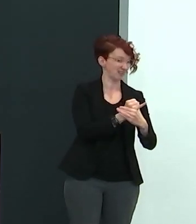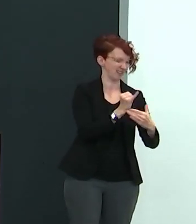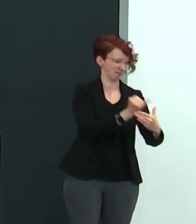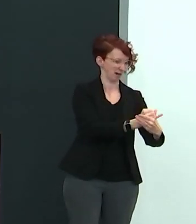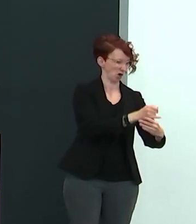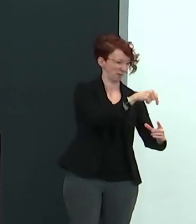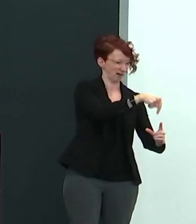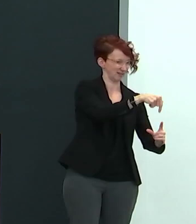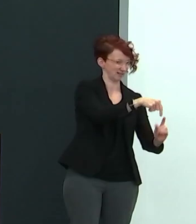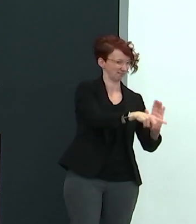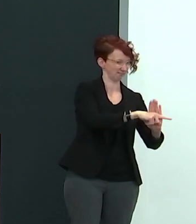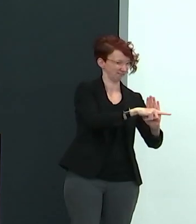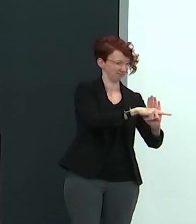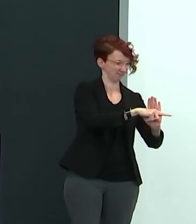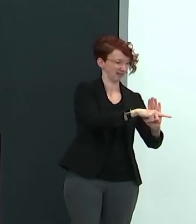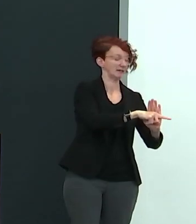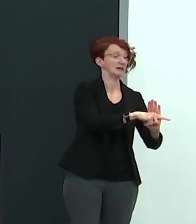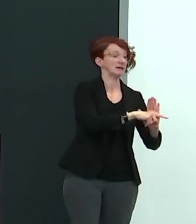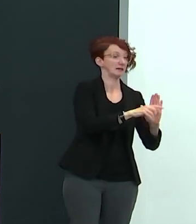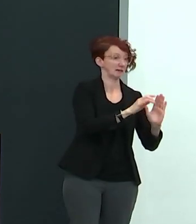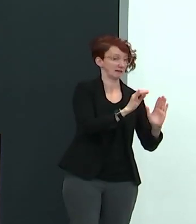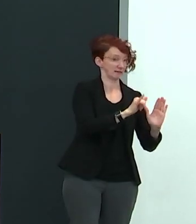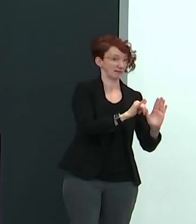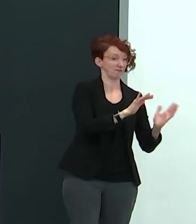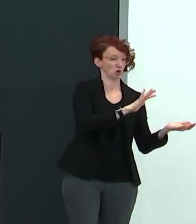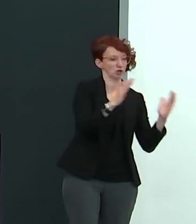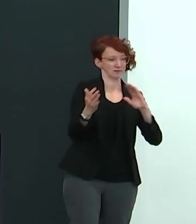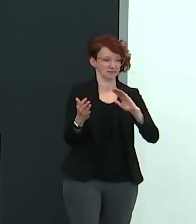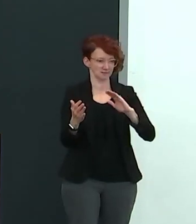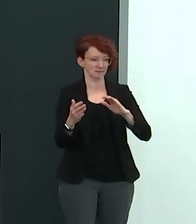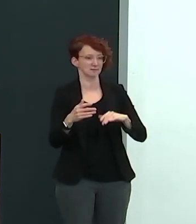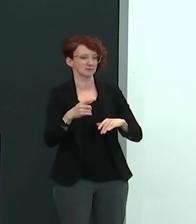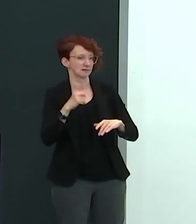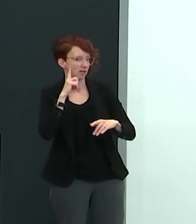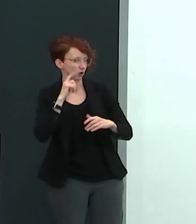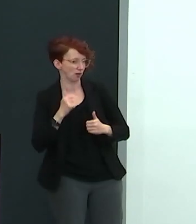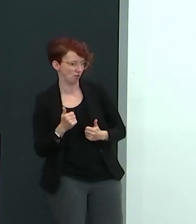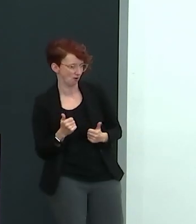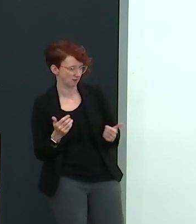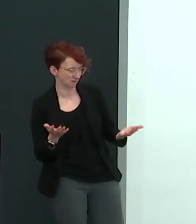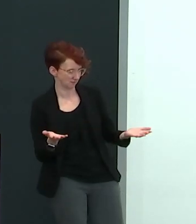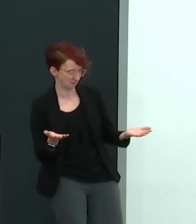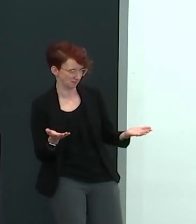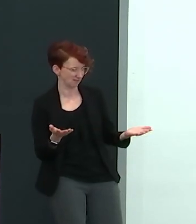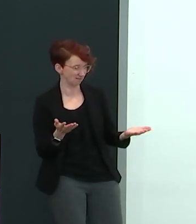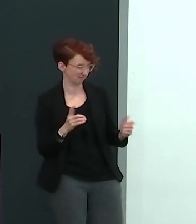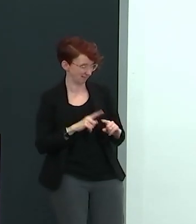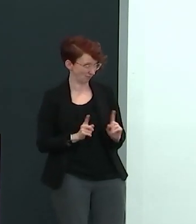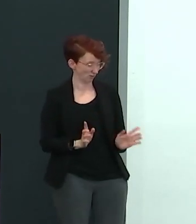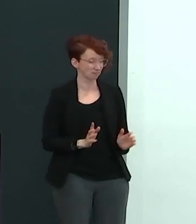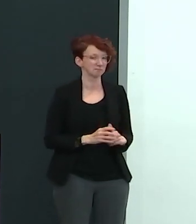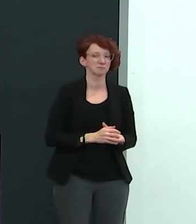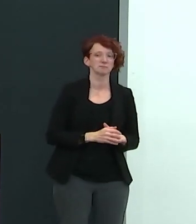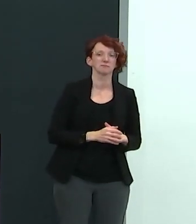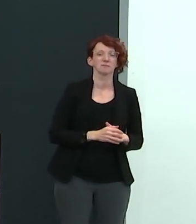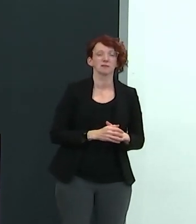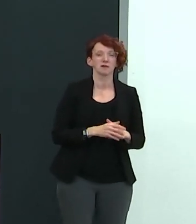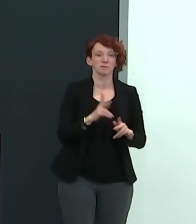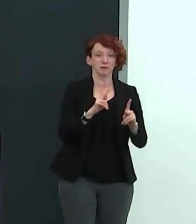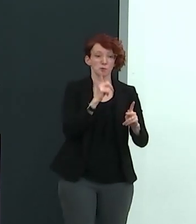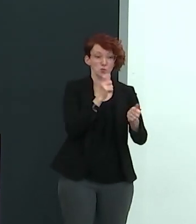impairment versus it being a hearing loss, okay? Supporters